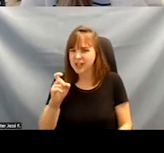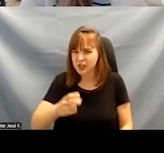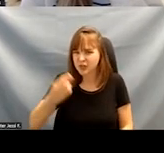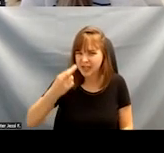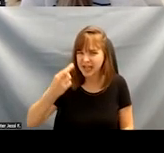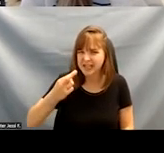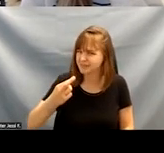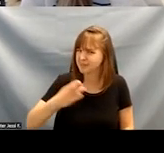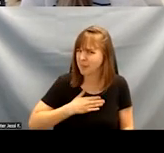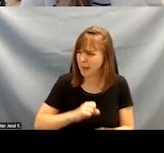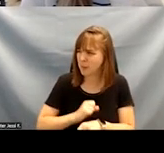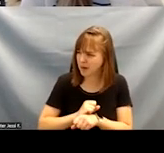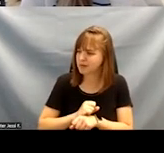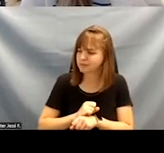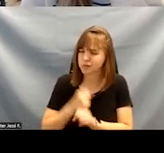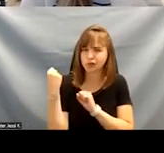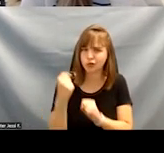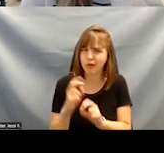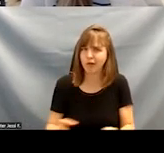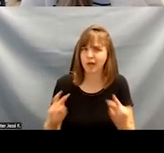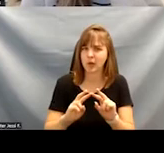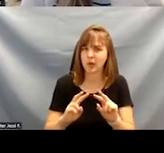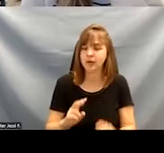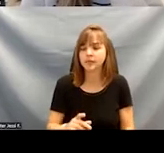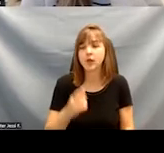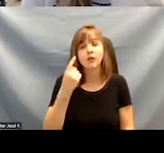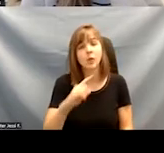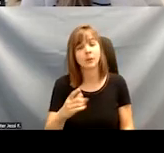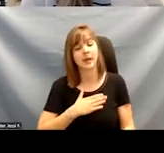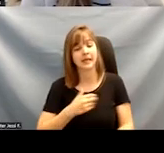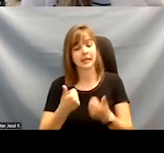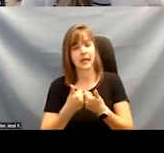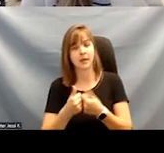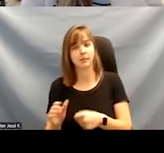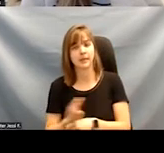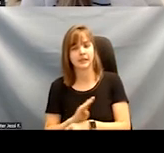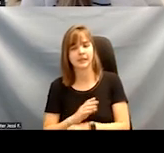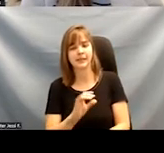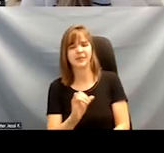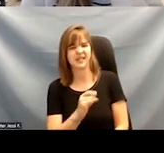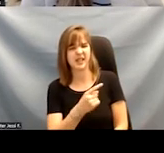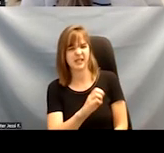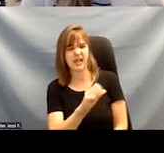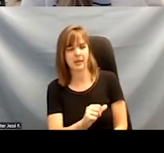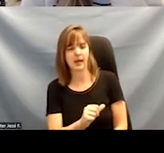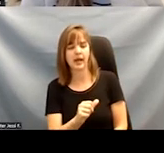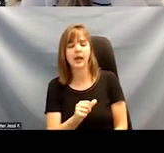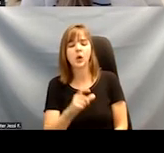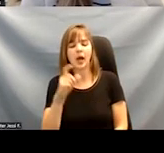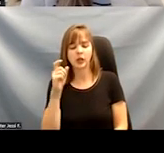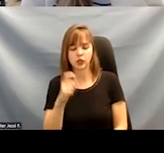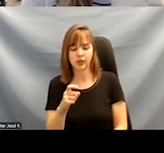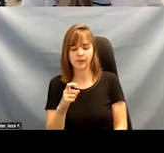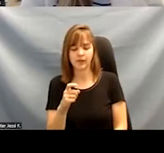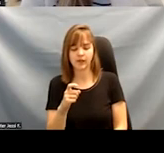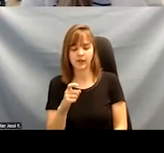And then for my other business, I think it would be that just like Emma, I think we would have contracted earlier. My team of